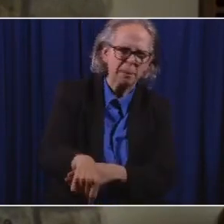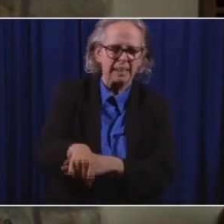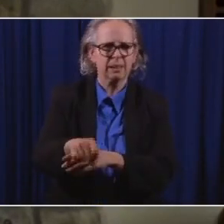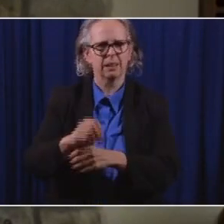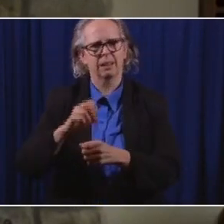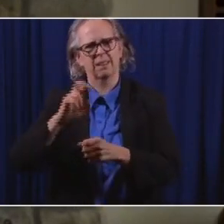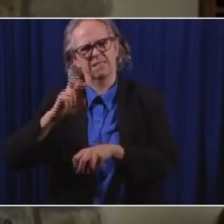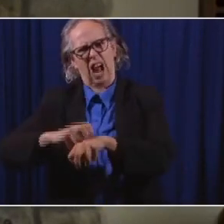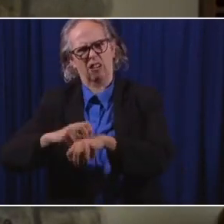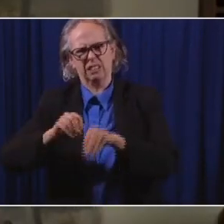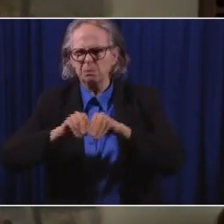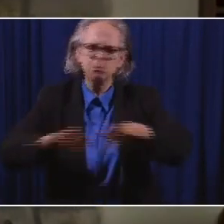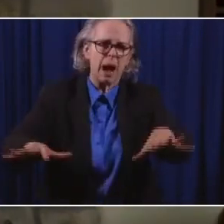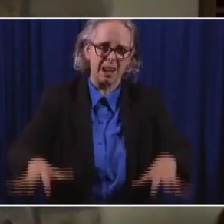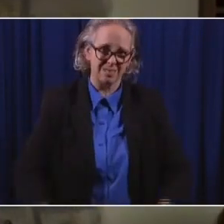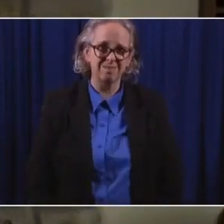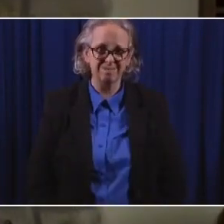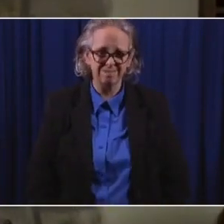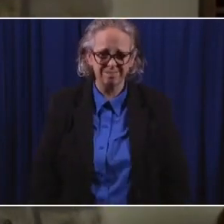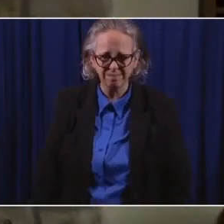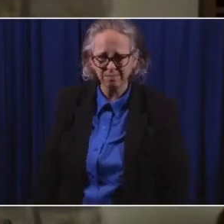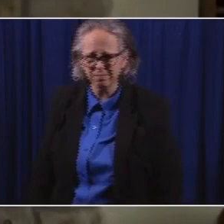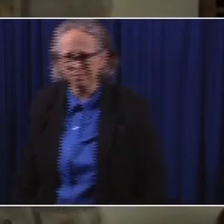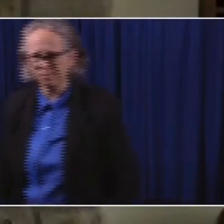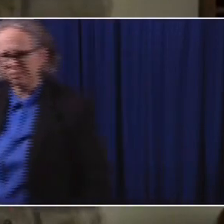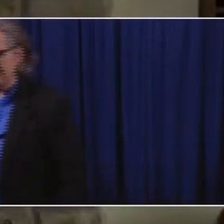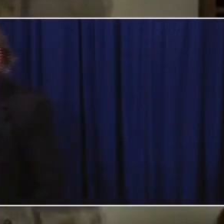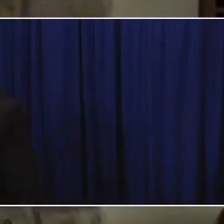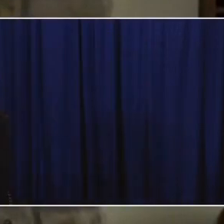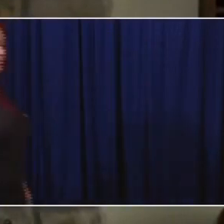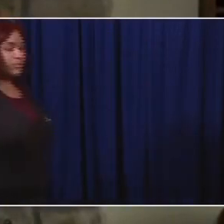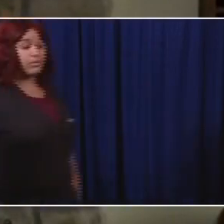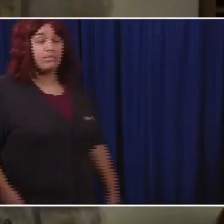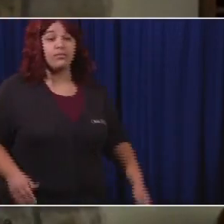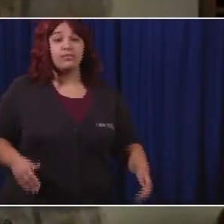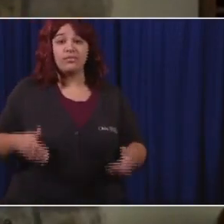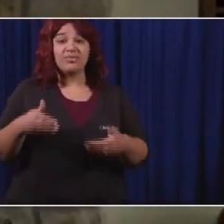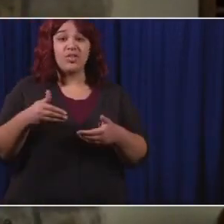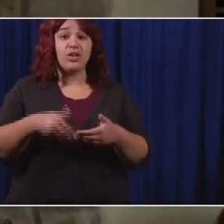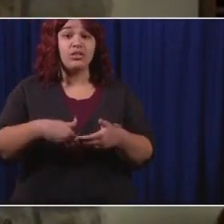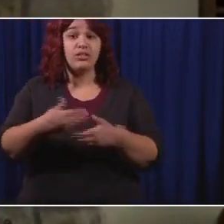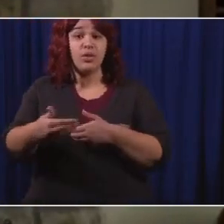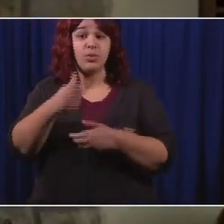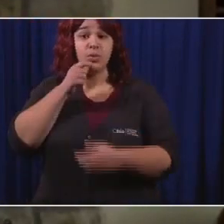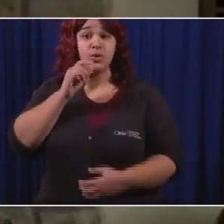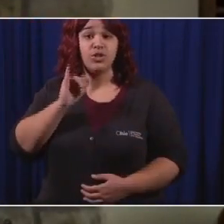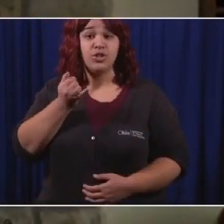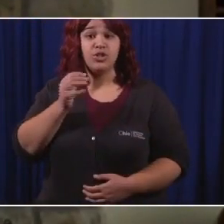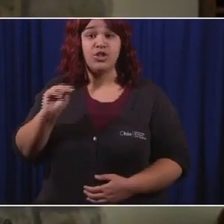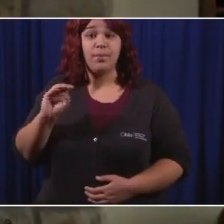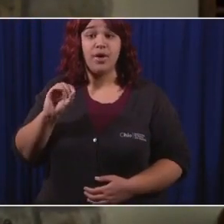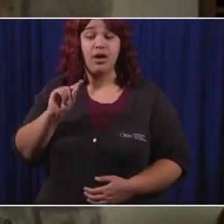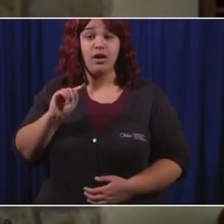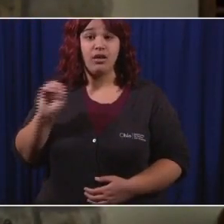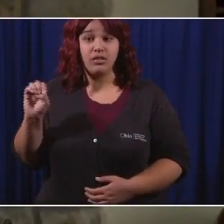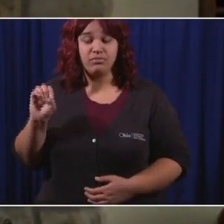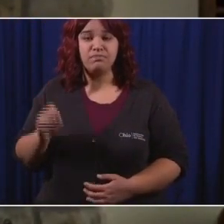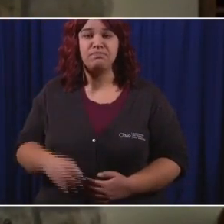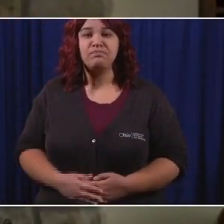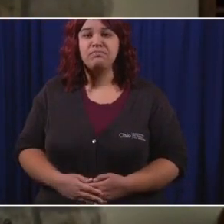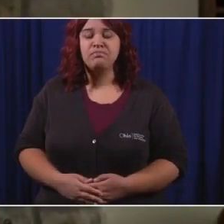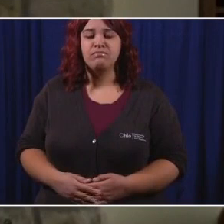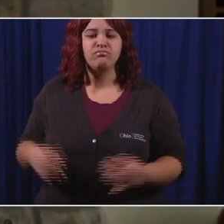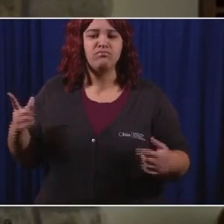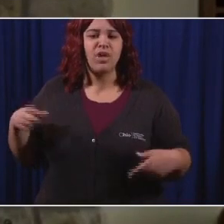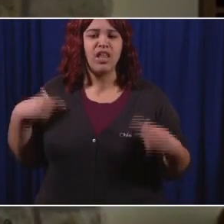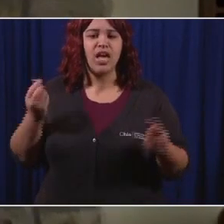in Dayton. Hey, Jim. Hey, Governor, good afternoon. Given the numbers out today and the steady increase that we've seen over the last